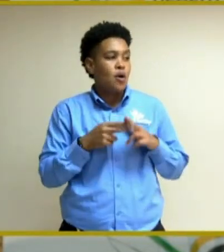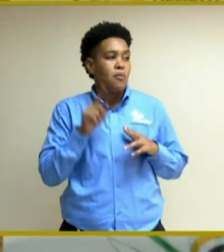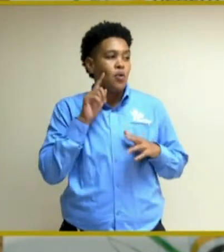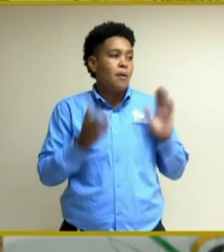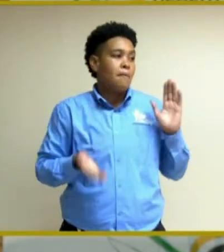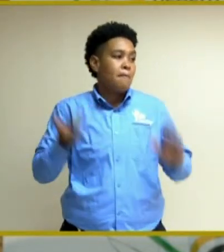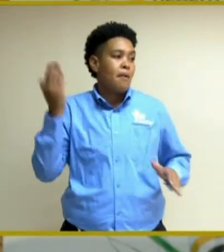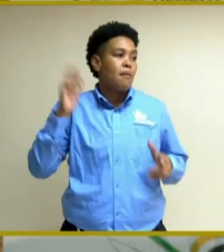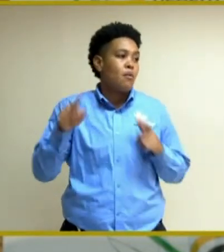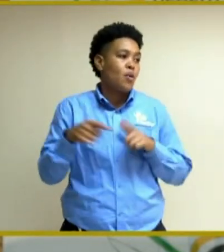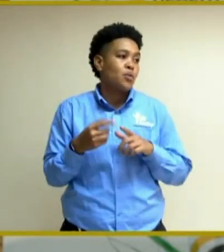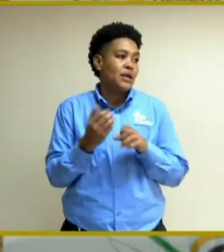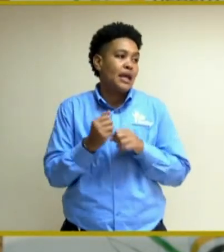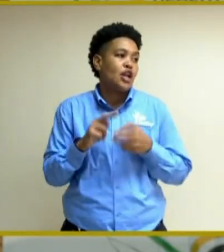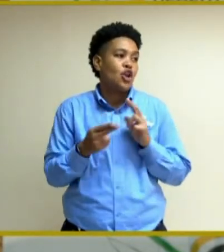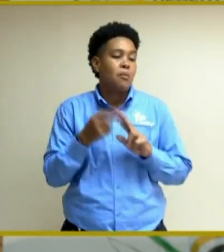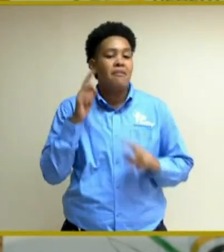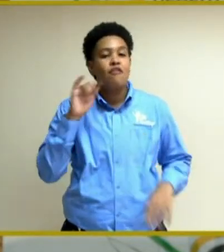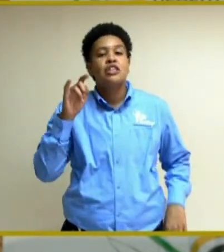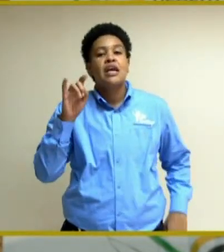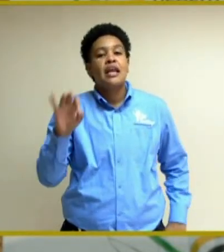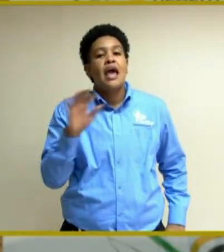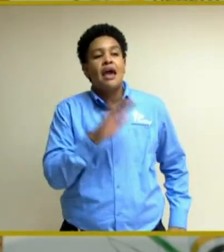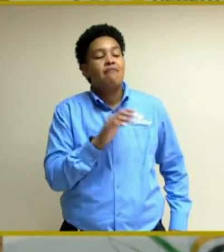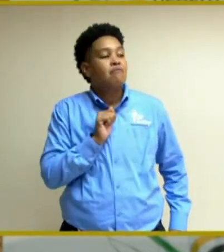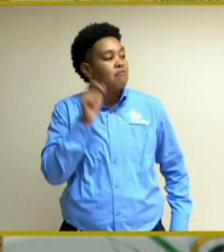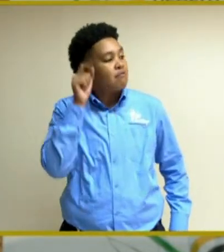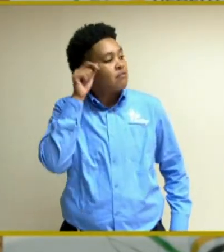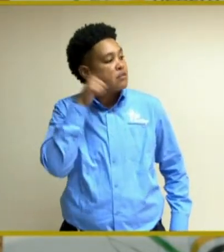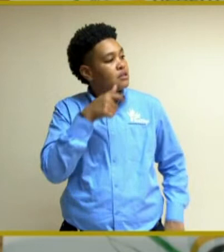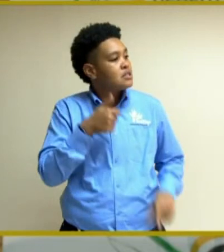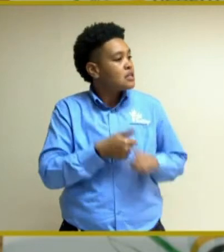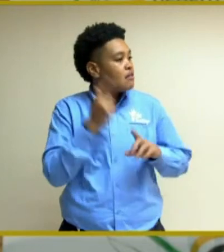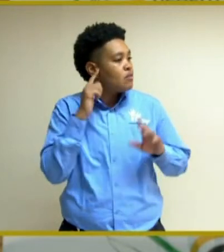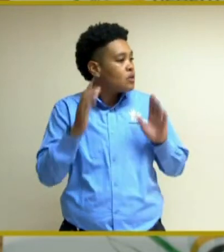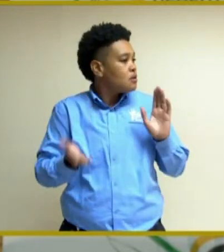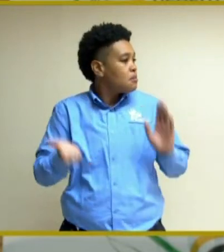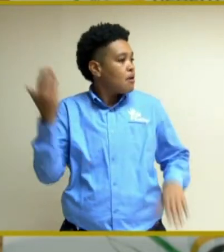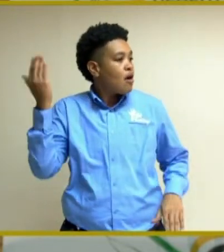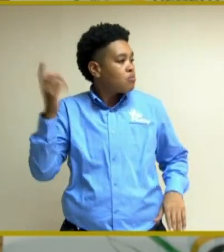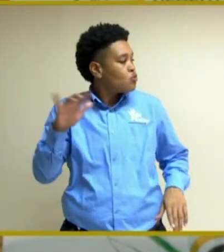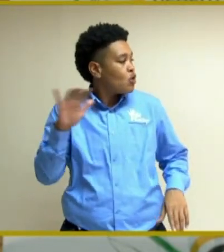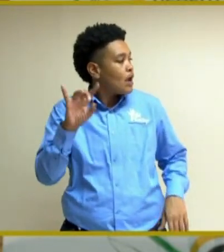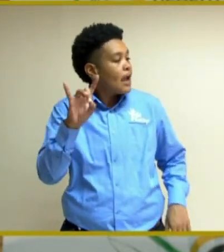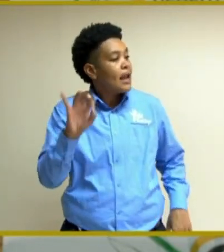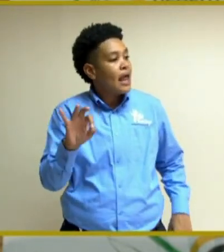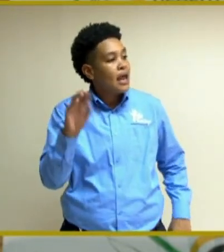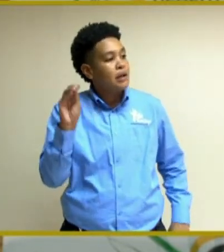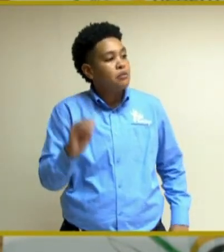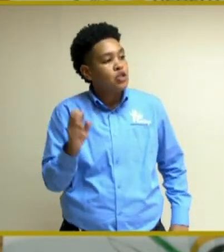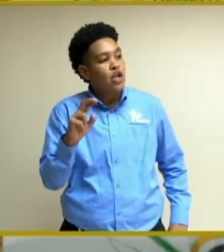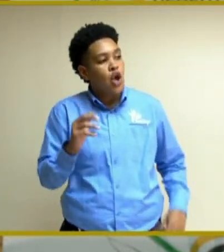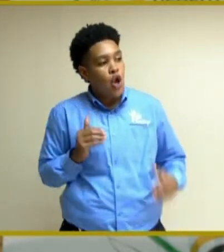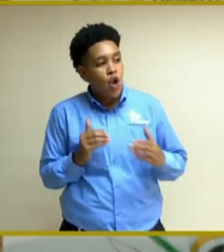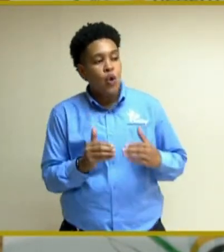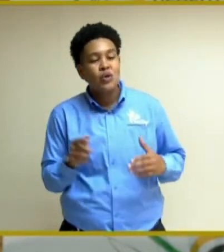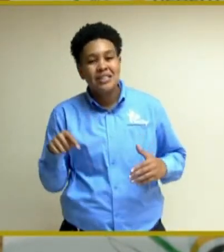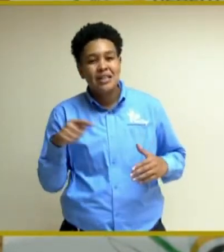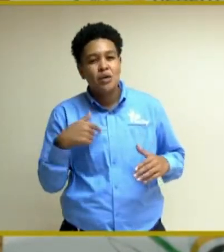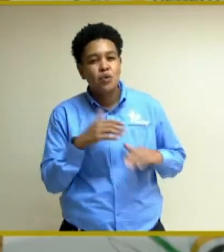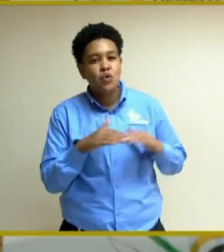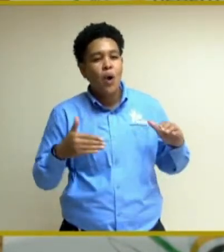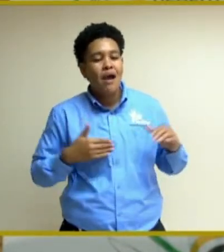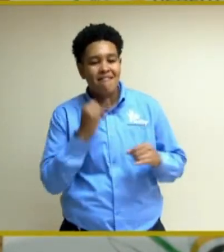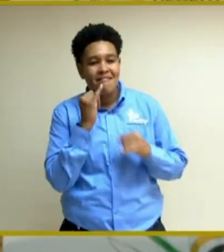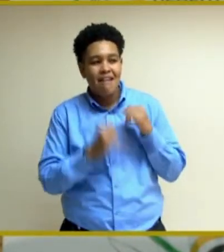up when we get the numbers for the JDF. My understanding is that it will go up to about 89% or close to that. We don't have the